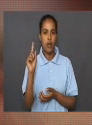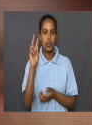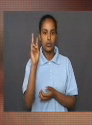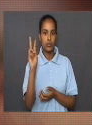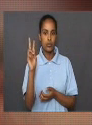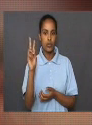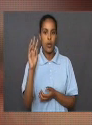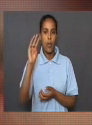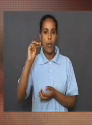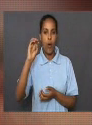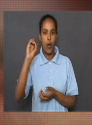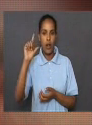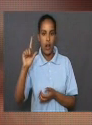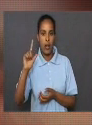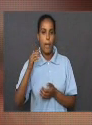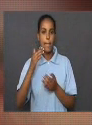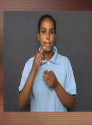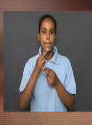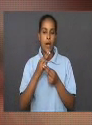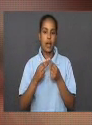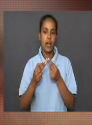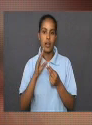0.012 moles by